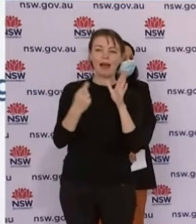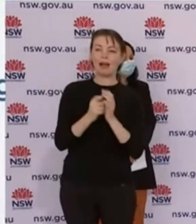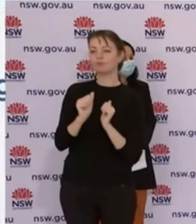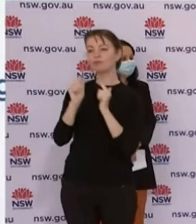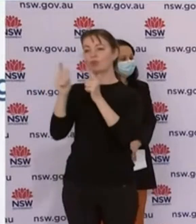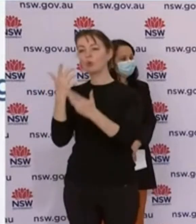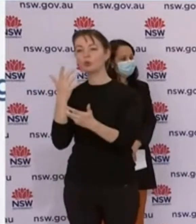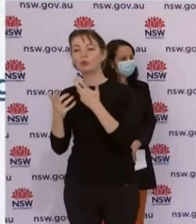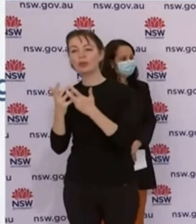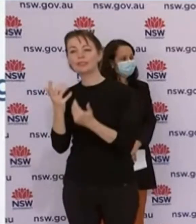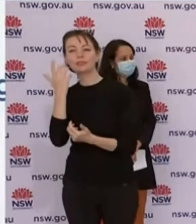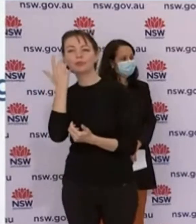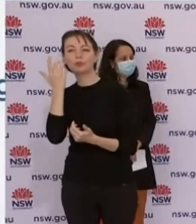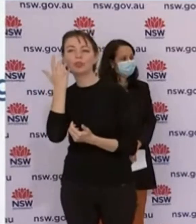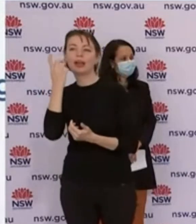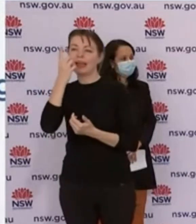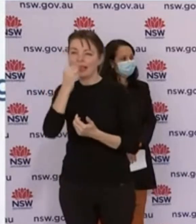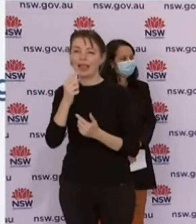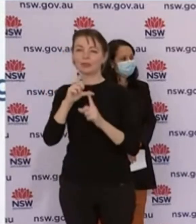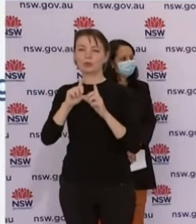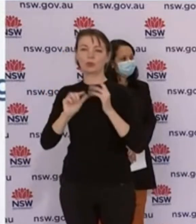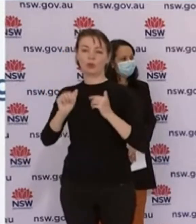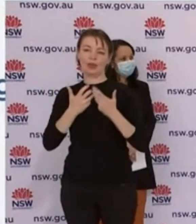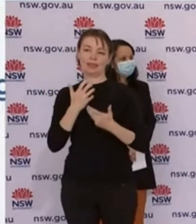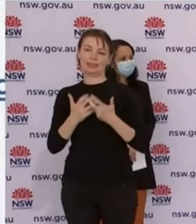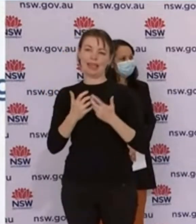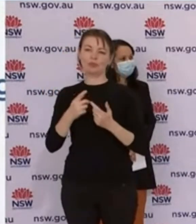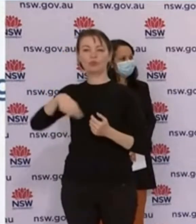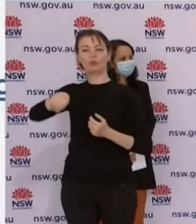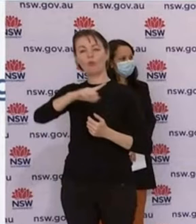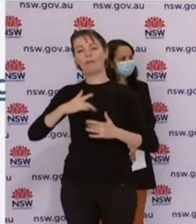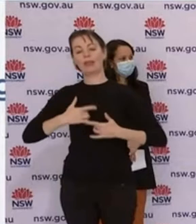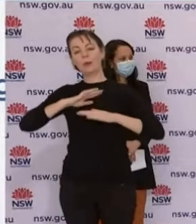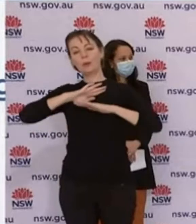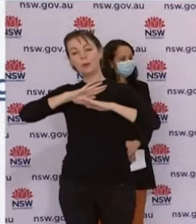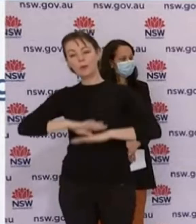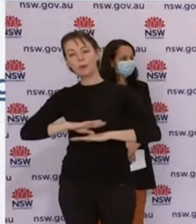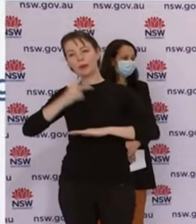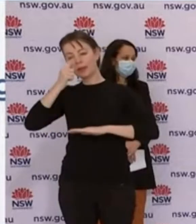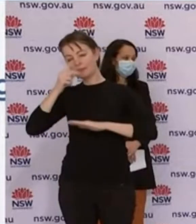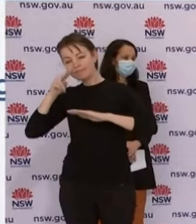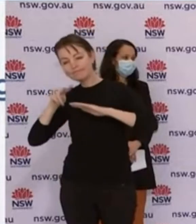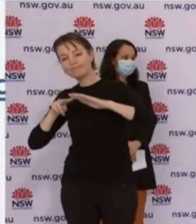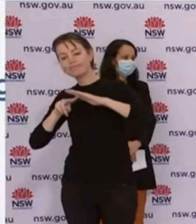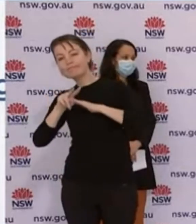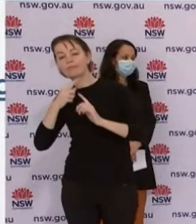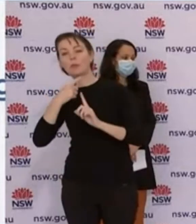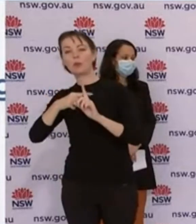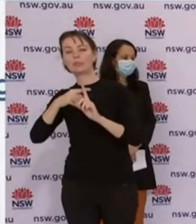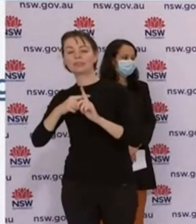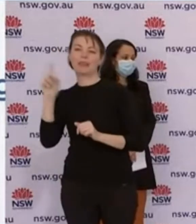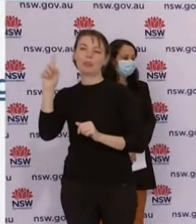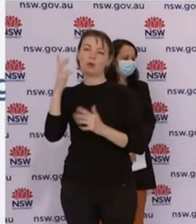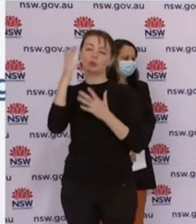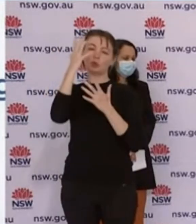do that. And I think that should provide some comfort to our students who I know are finding it difficult during a time for them which is obviously stressful